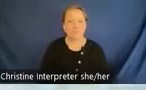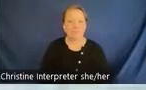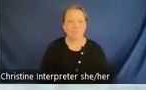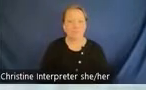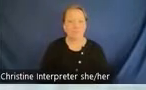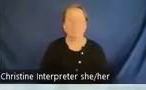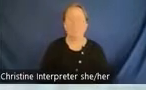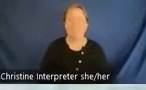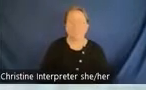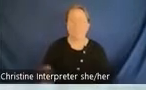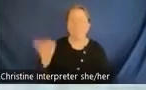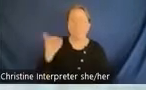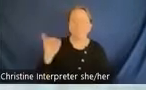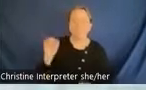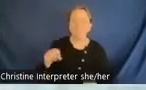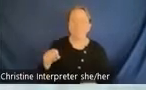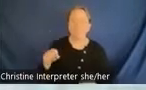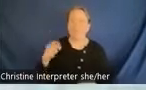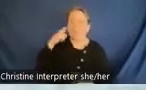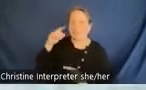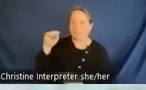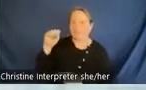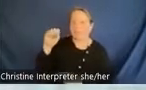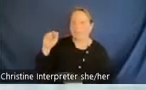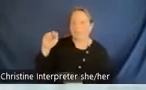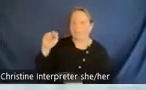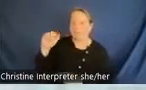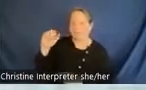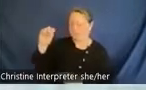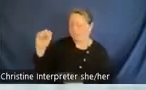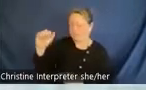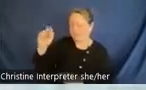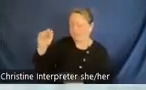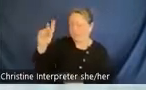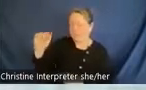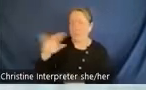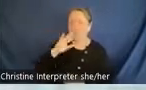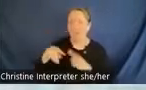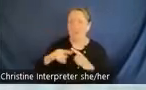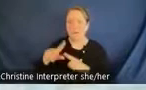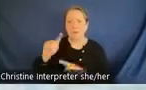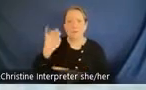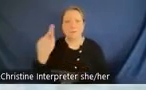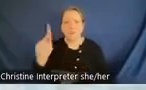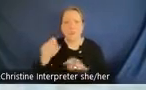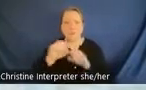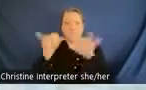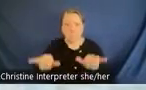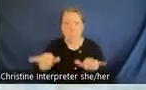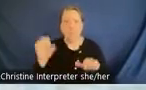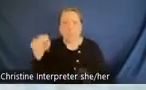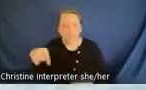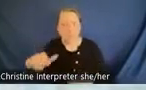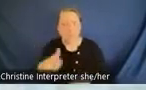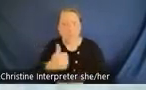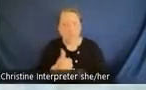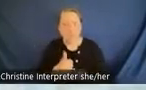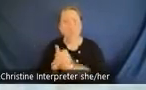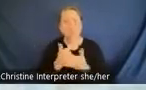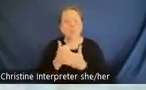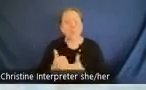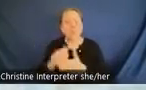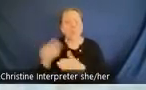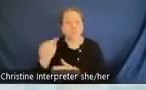To, I believe it was Sandy talk earlier about a track system. We have installed track systems in homes to make a bathroom more